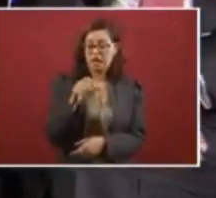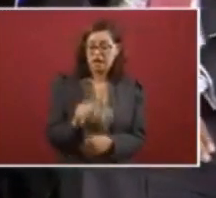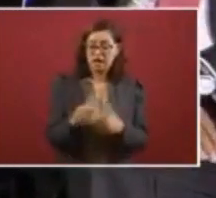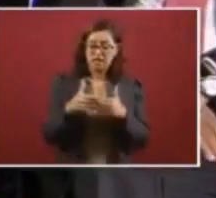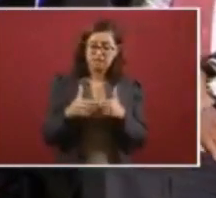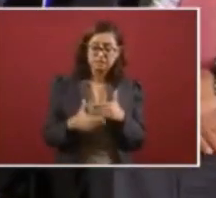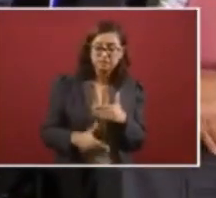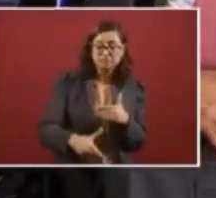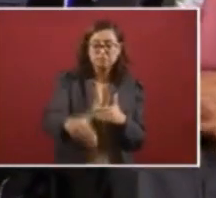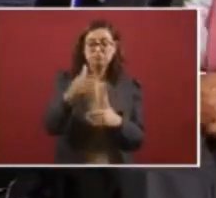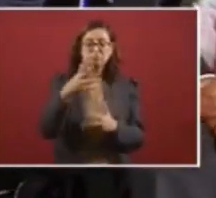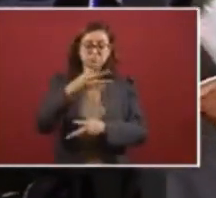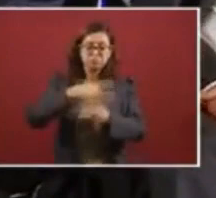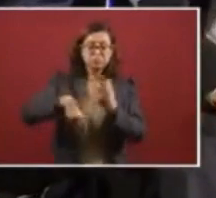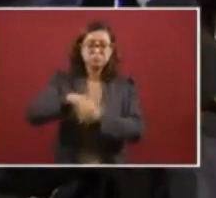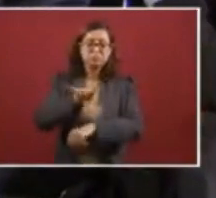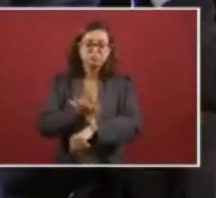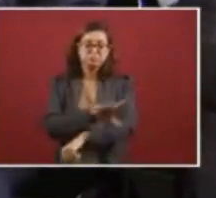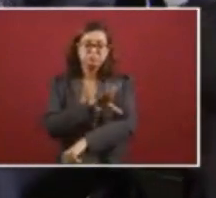to